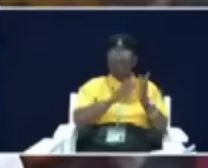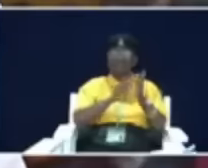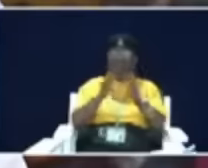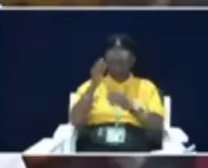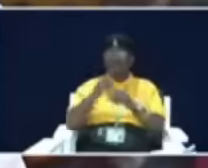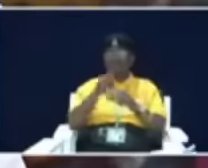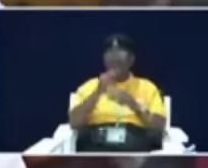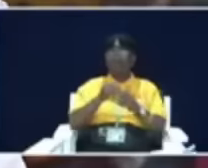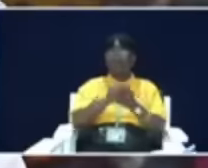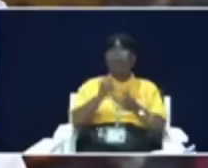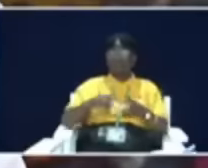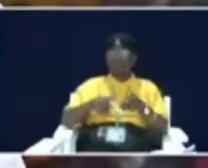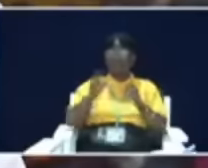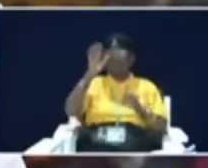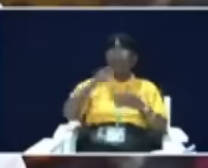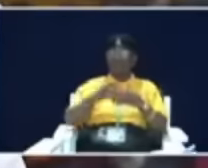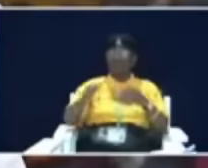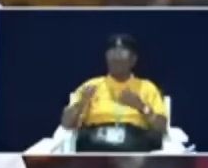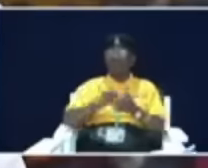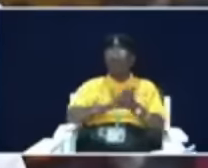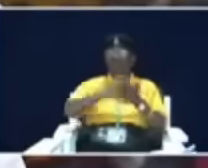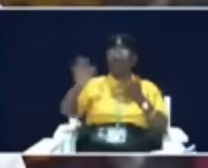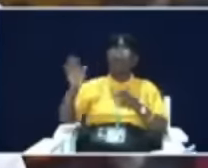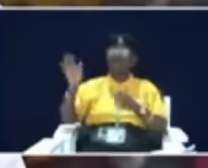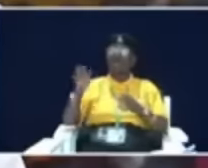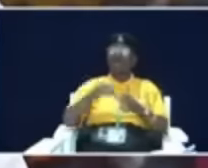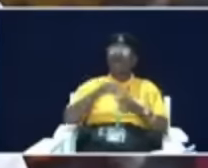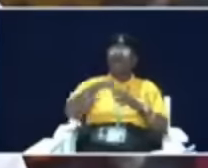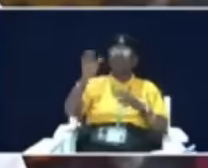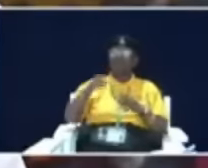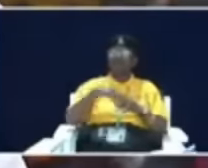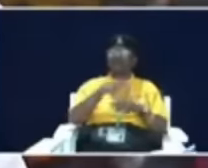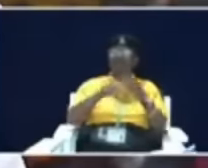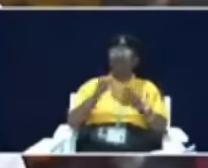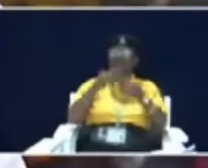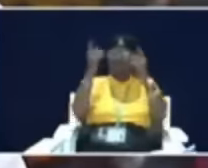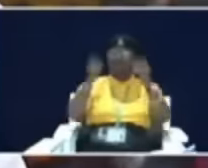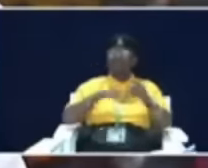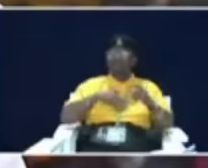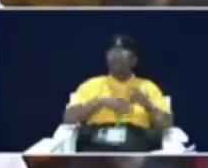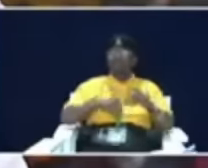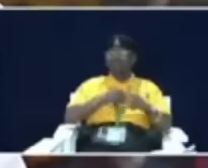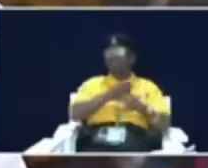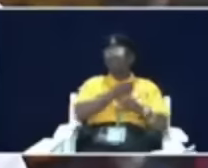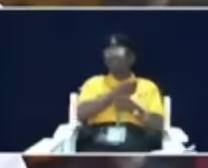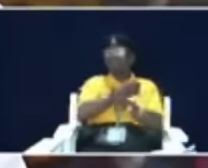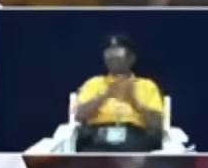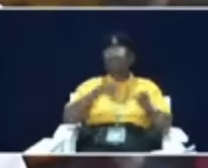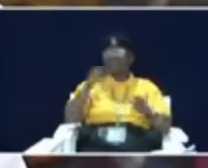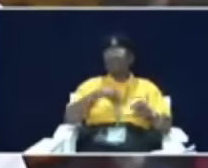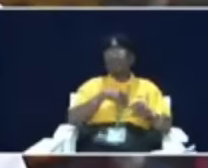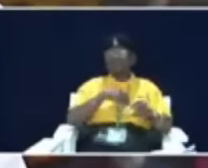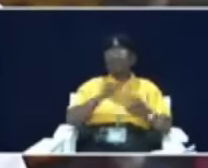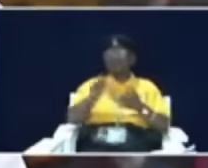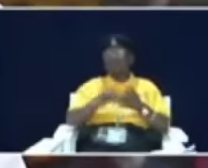Let your blood wipe away all their sins, Lord. Please save their souls. Write their names in the book of